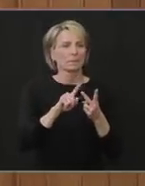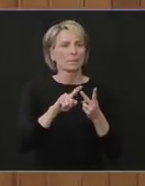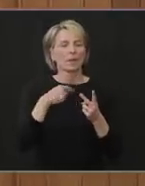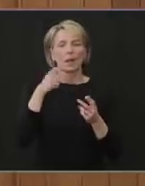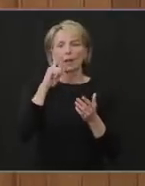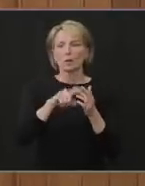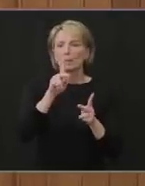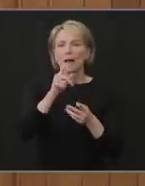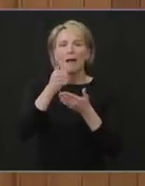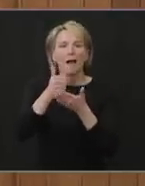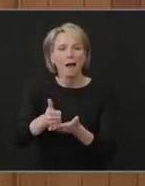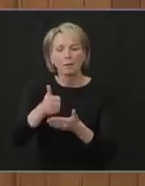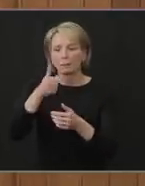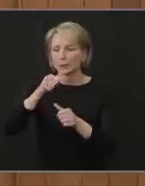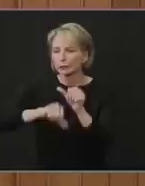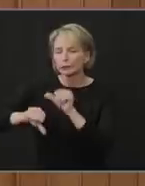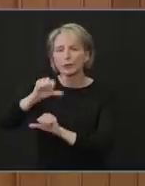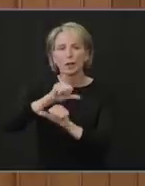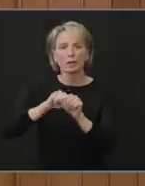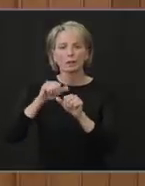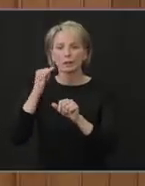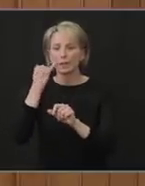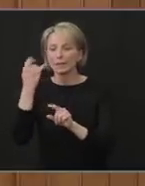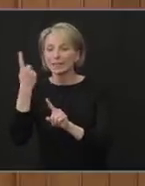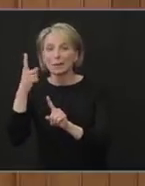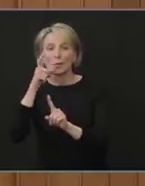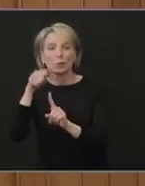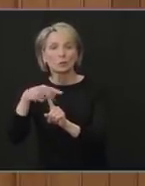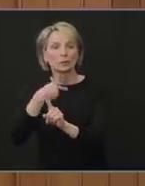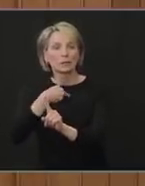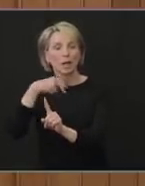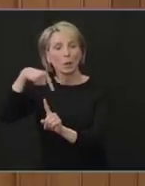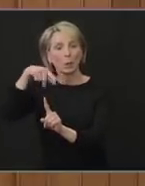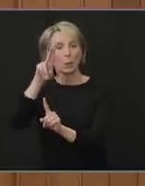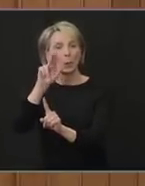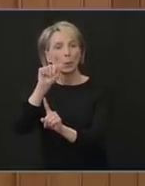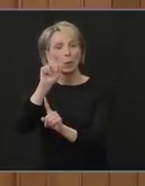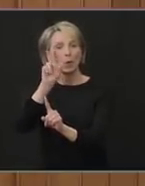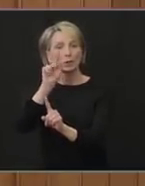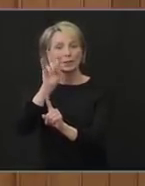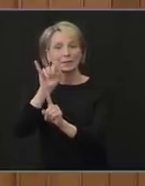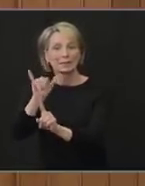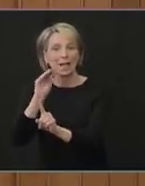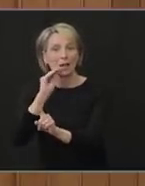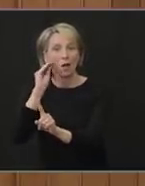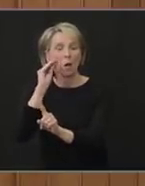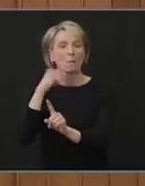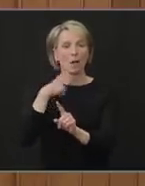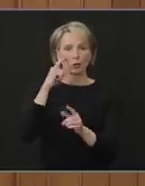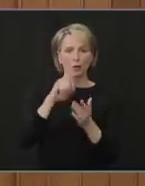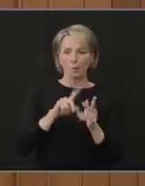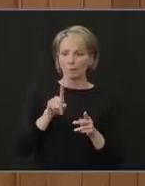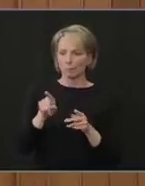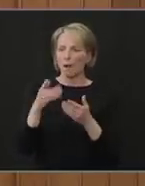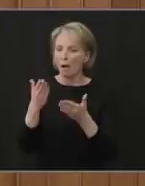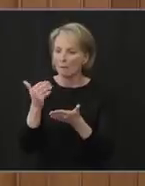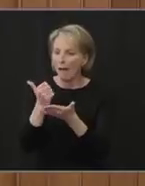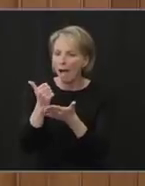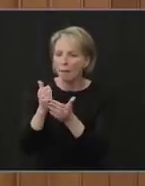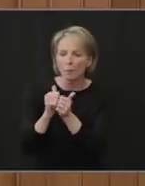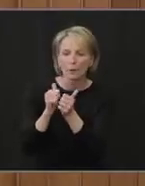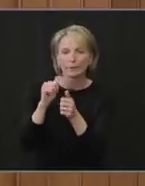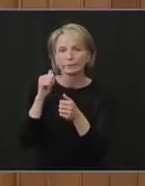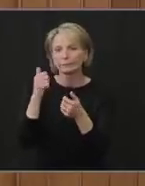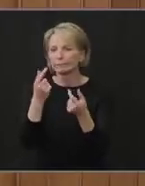chore that someone who is quarantined cannot. And of course, making daily decisions to engage